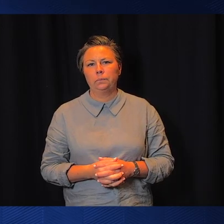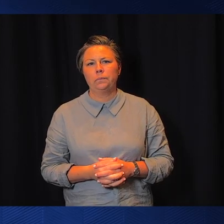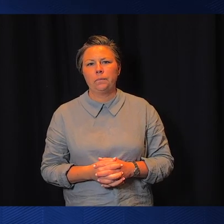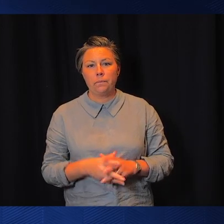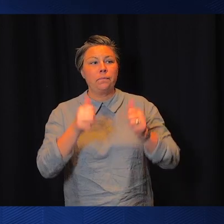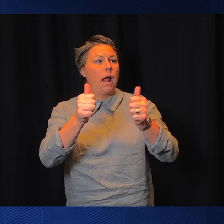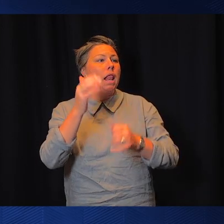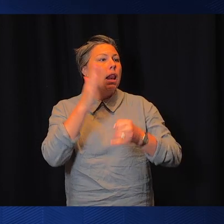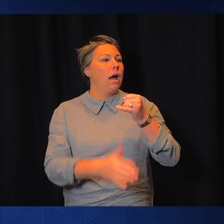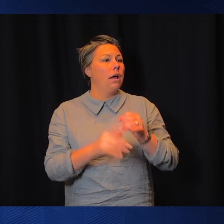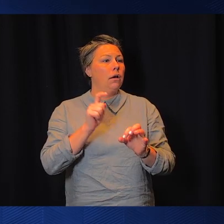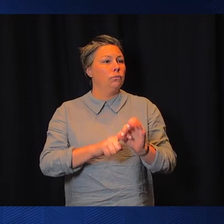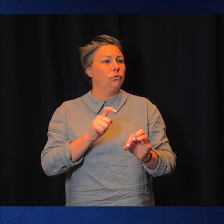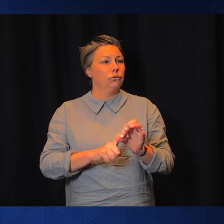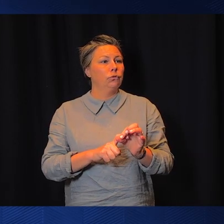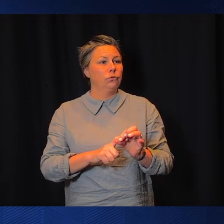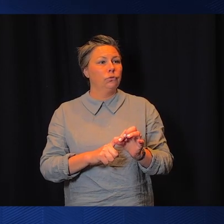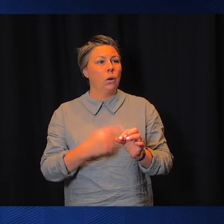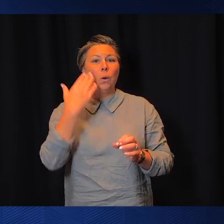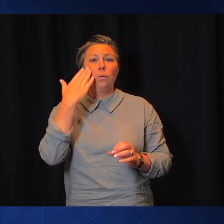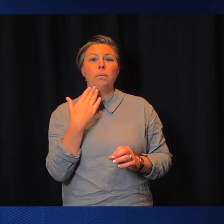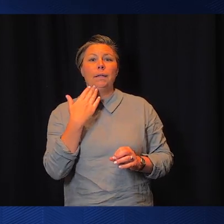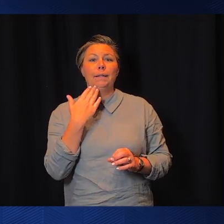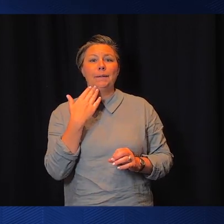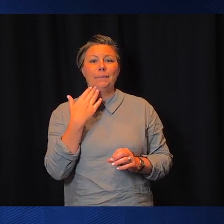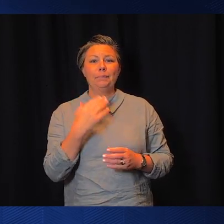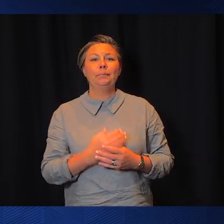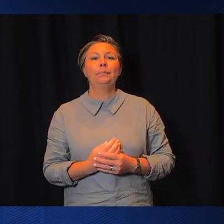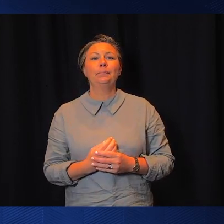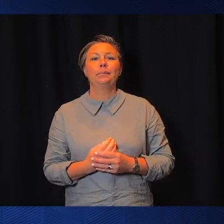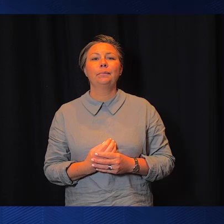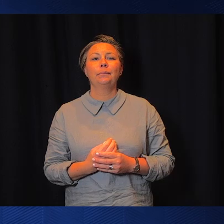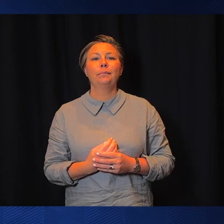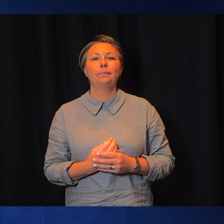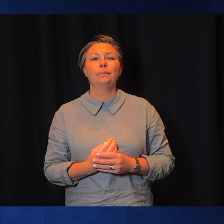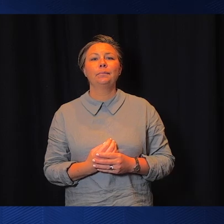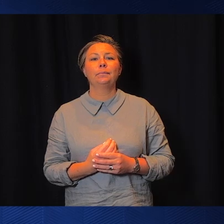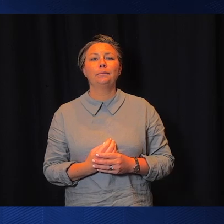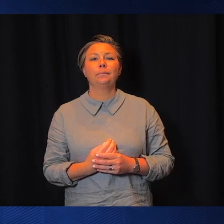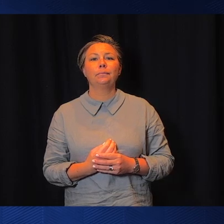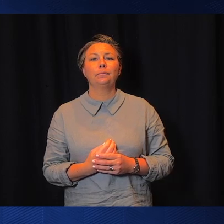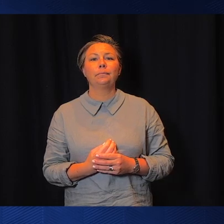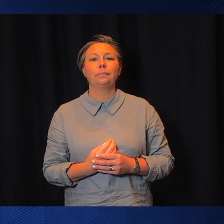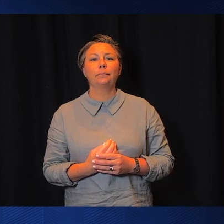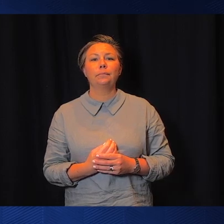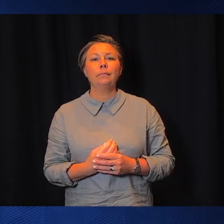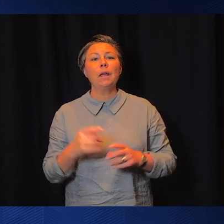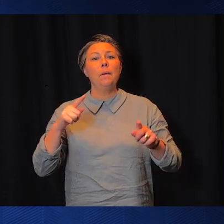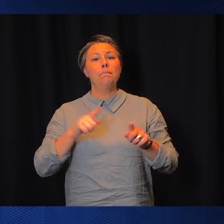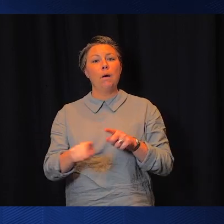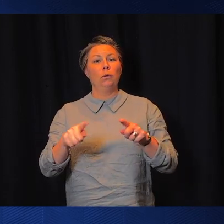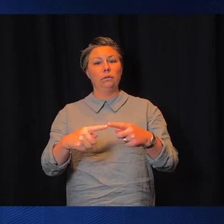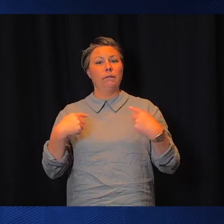last question, thank you. Thank you. Good morning, Pagi Pak Puji. I would like to ask you, most of us work